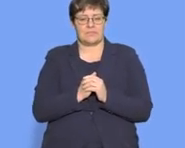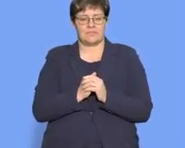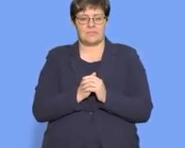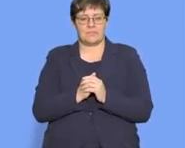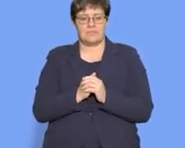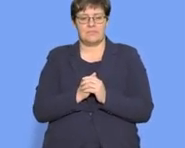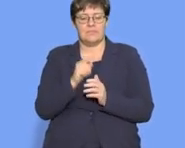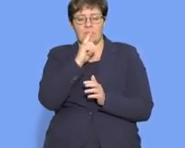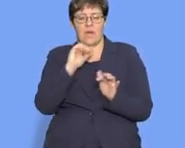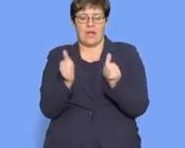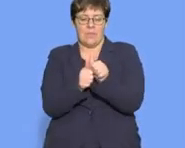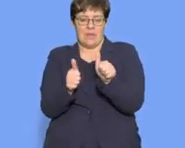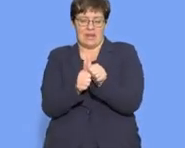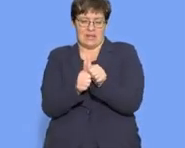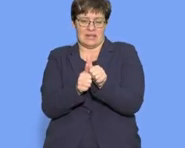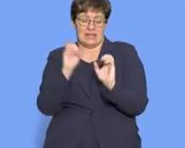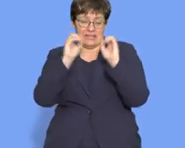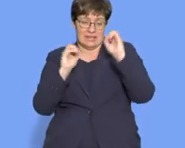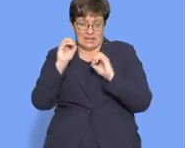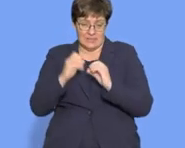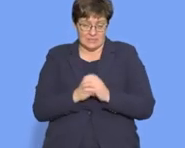companion cells.